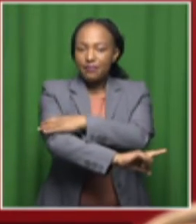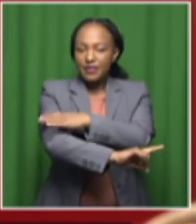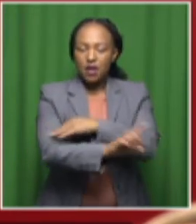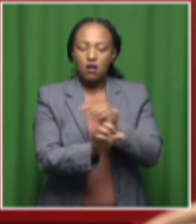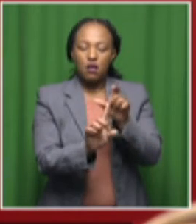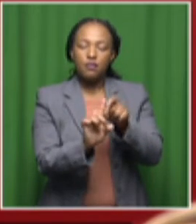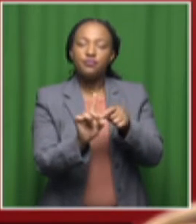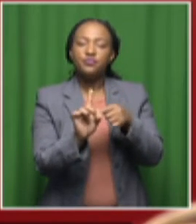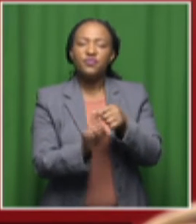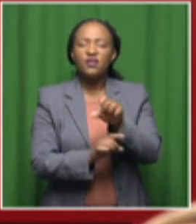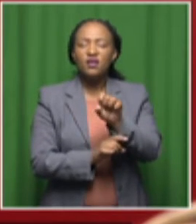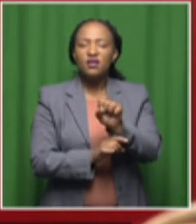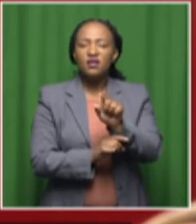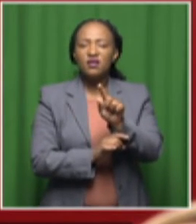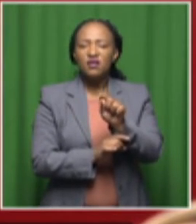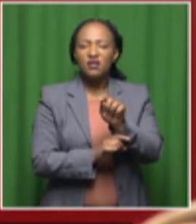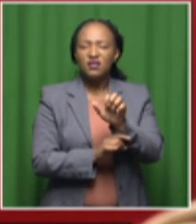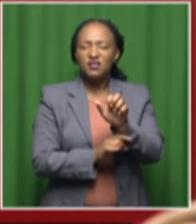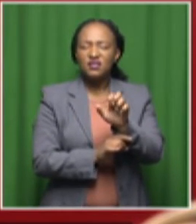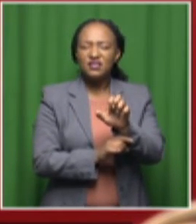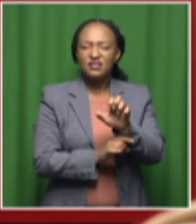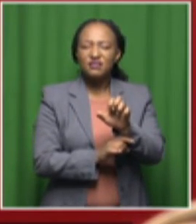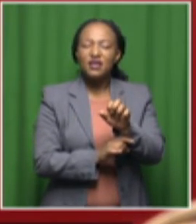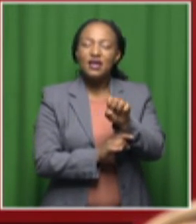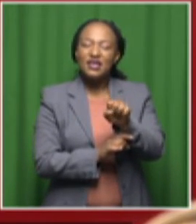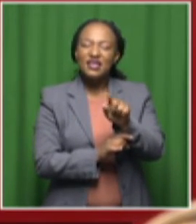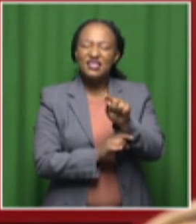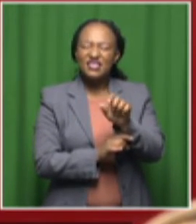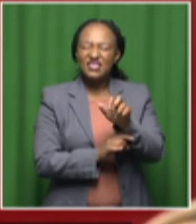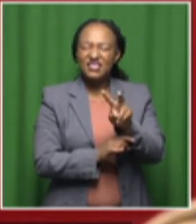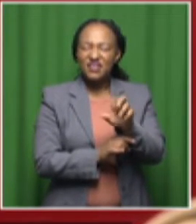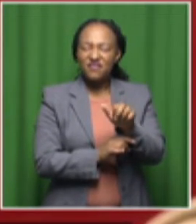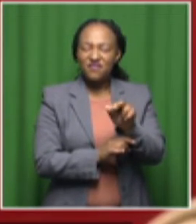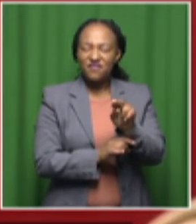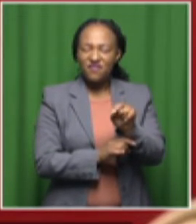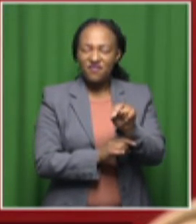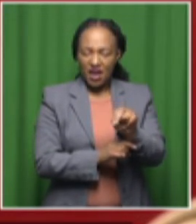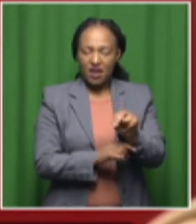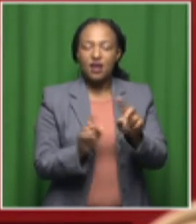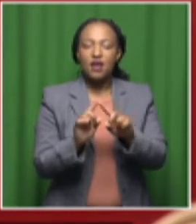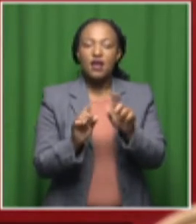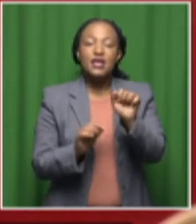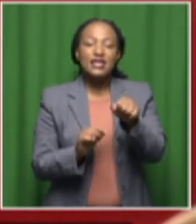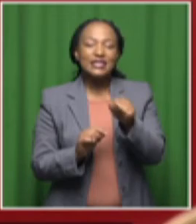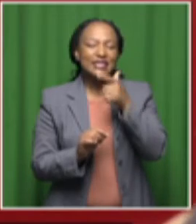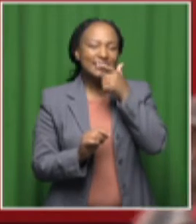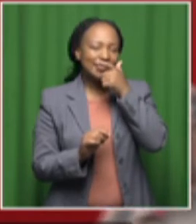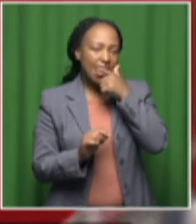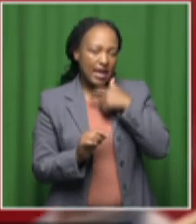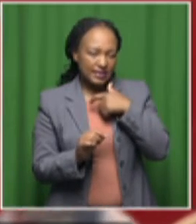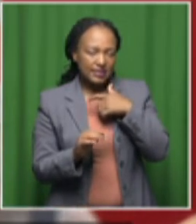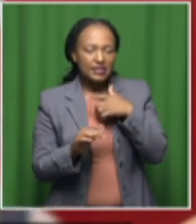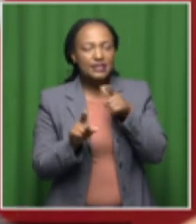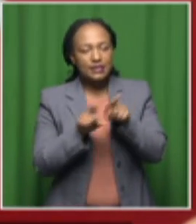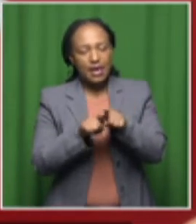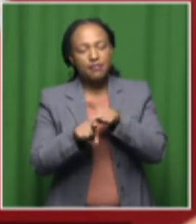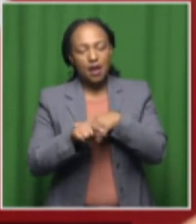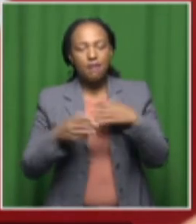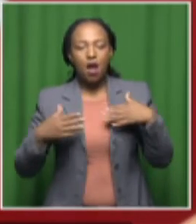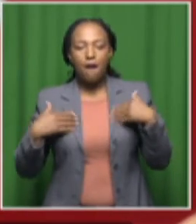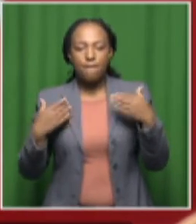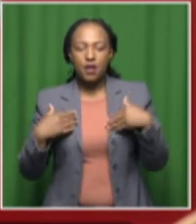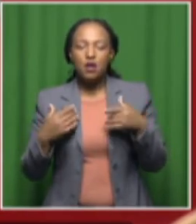from SAMSA's point of view, it's both a sad day and a happy day. We are handing over here at our event